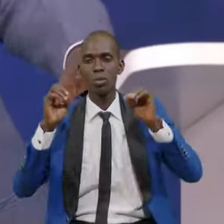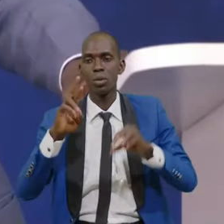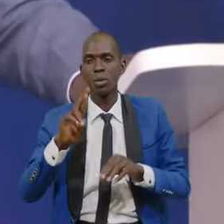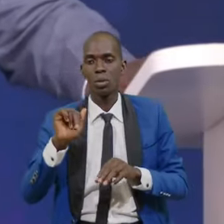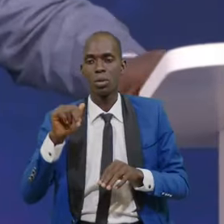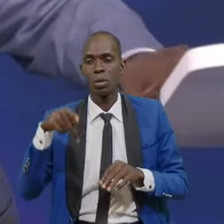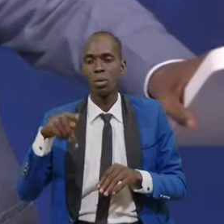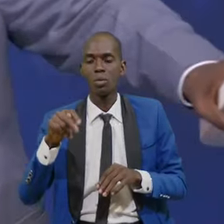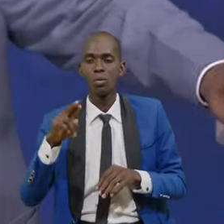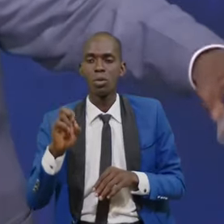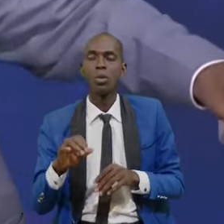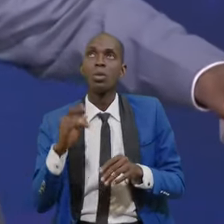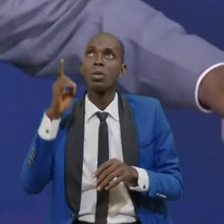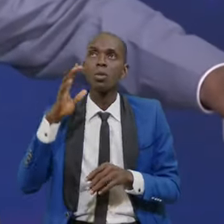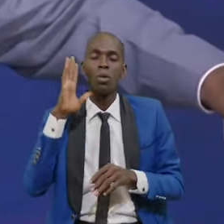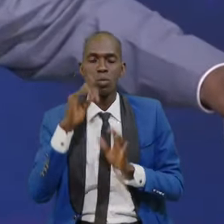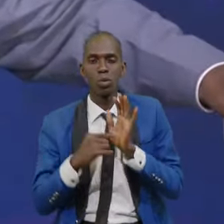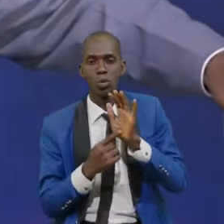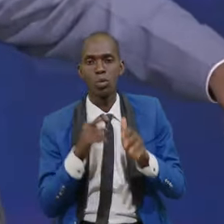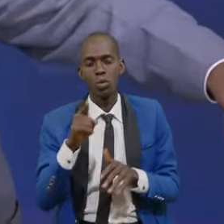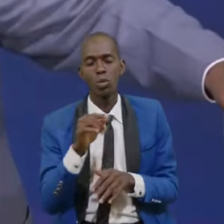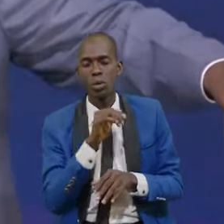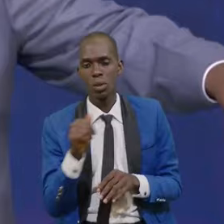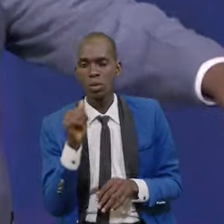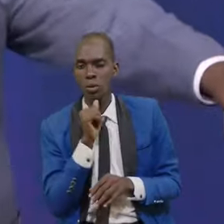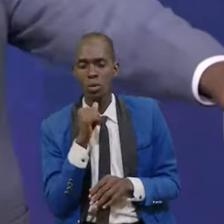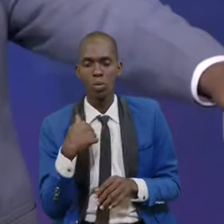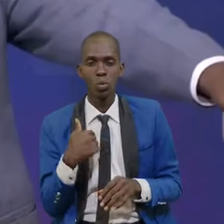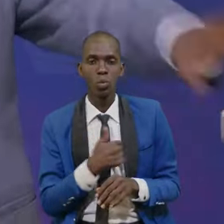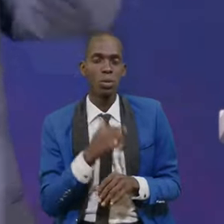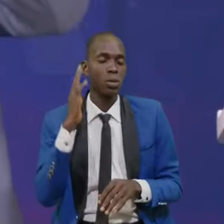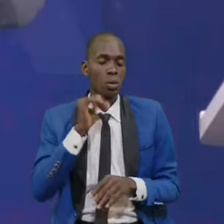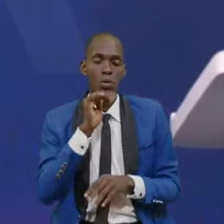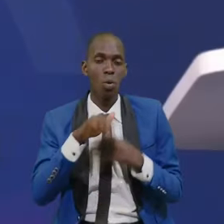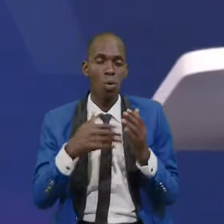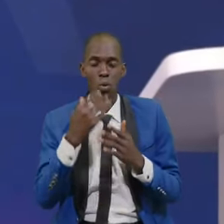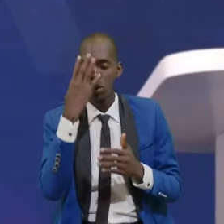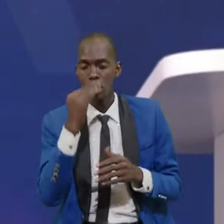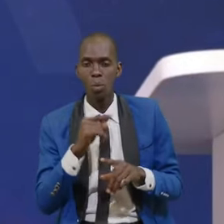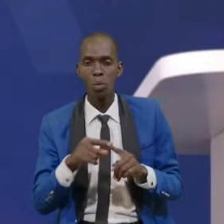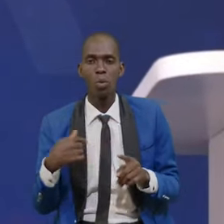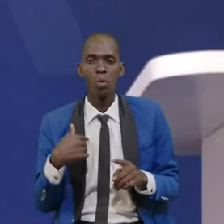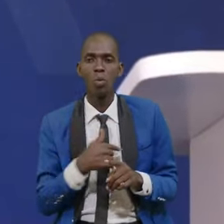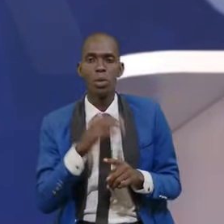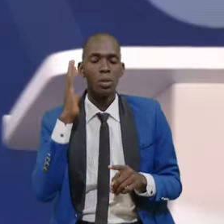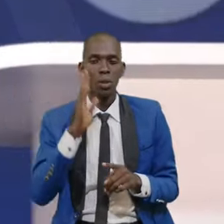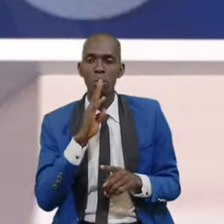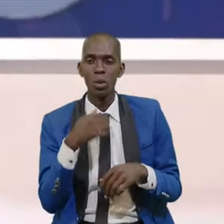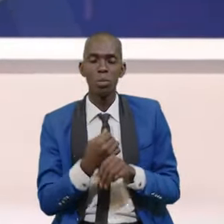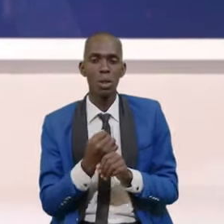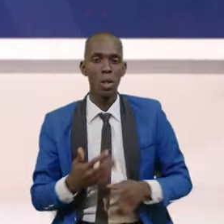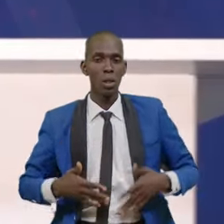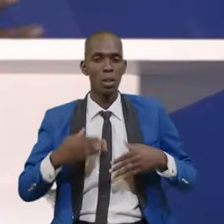shall not all sleep. But we shall all be made alive. In a twinkling of an eye, in